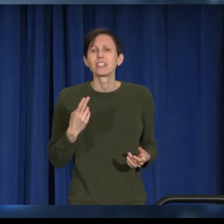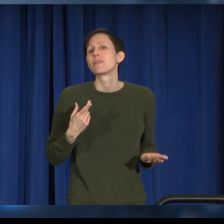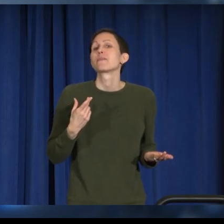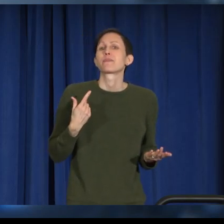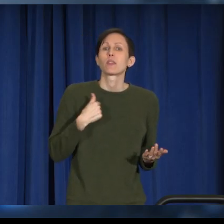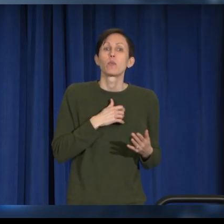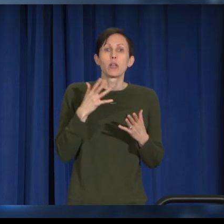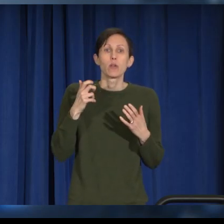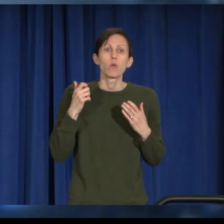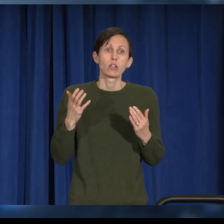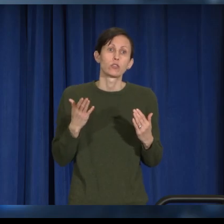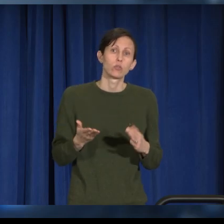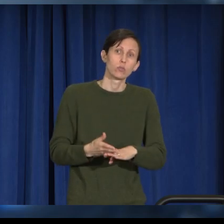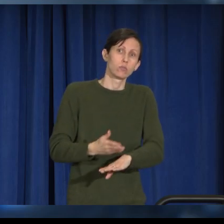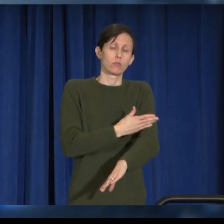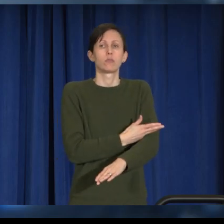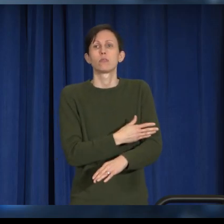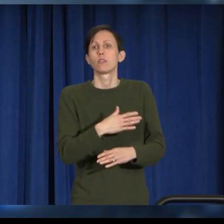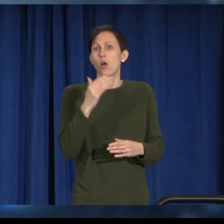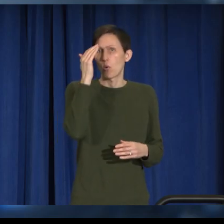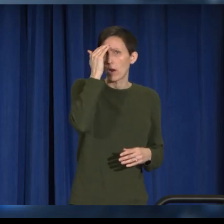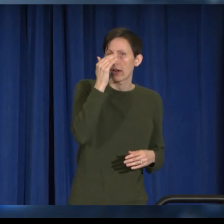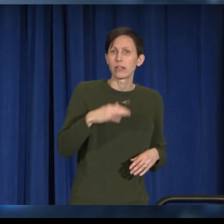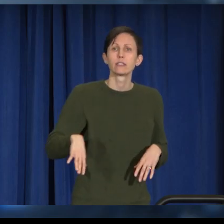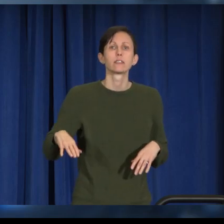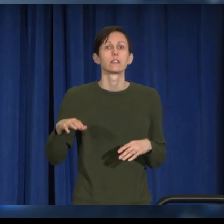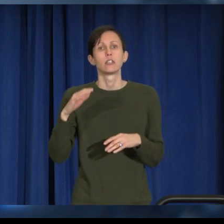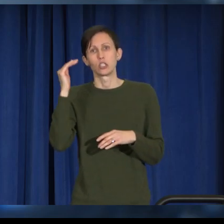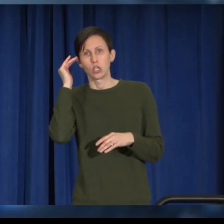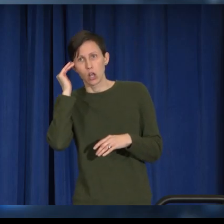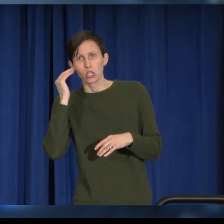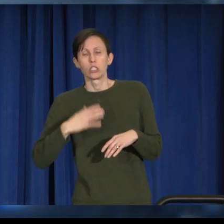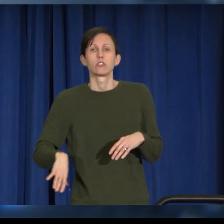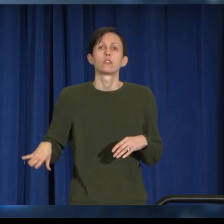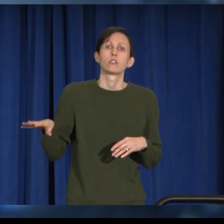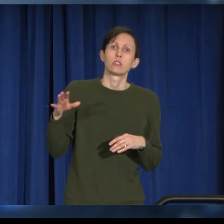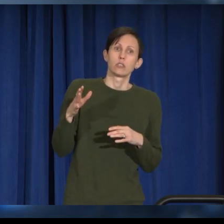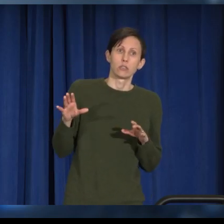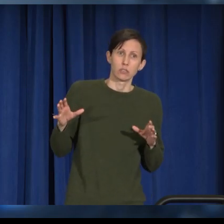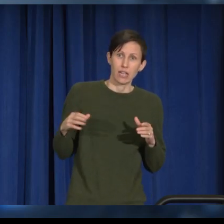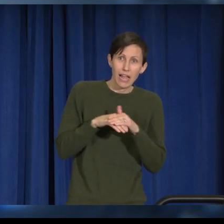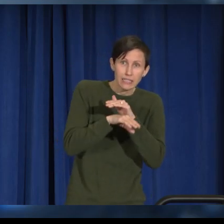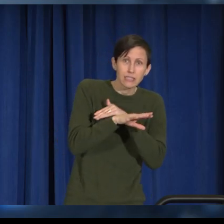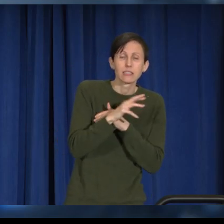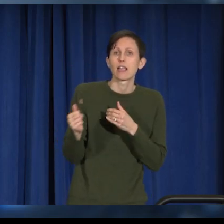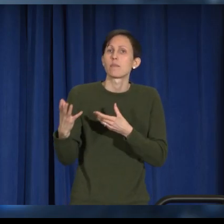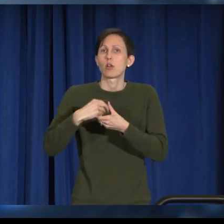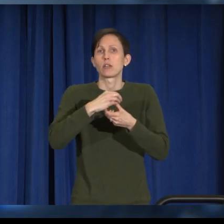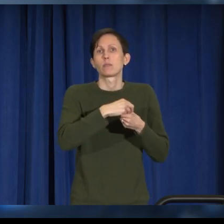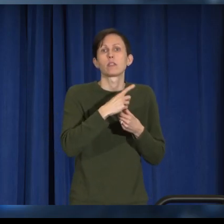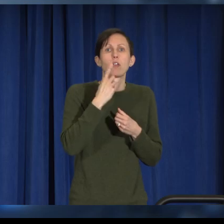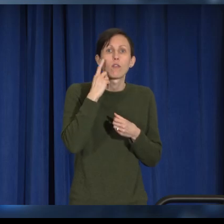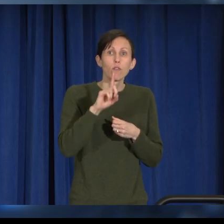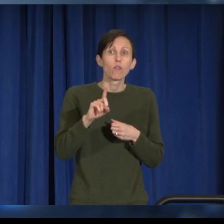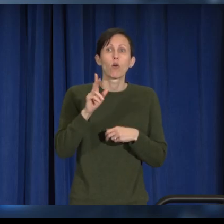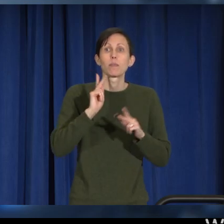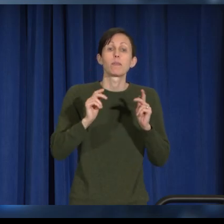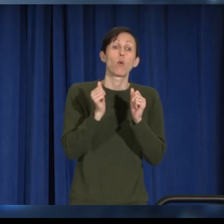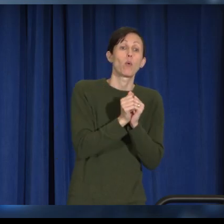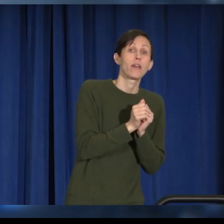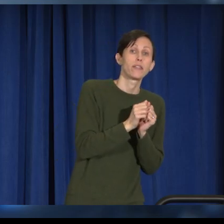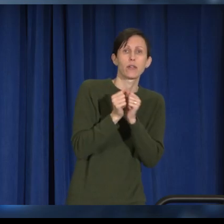increase awareness, knowledge, access, and participation to adaptive sports among people with and without